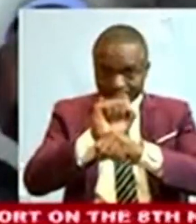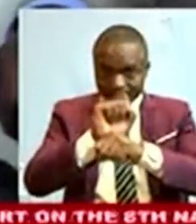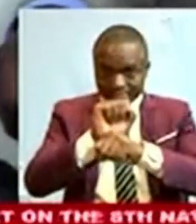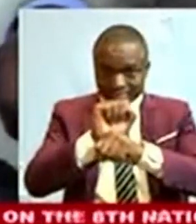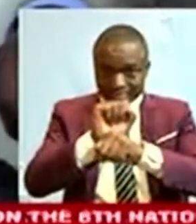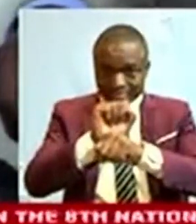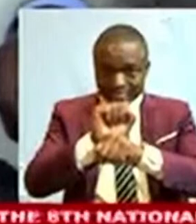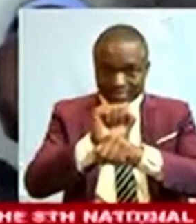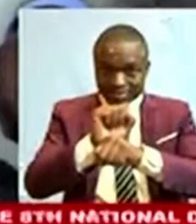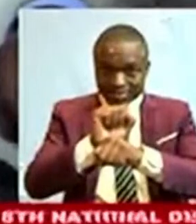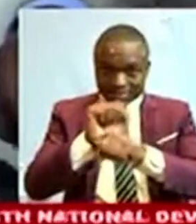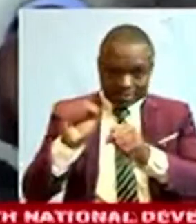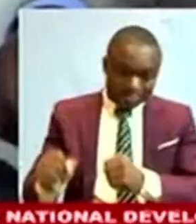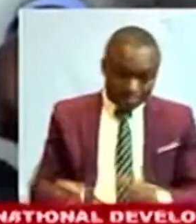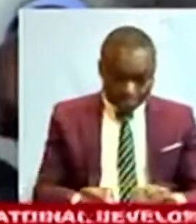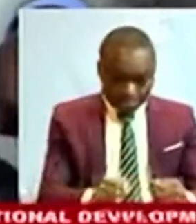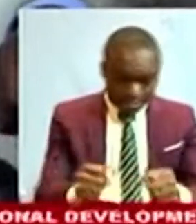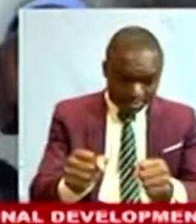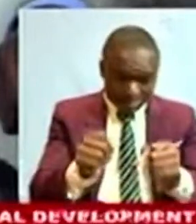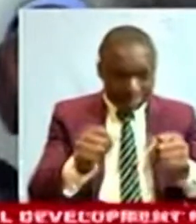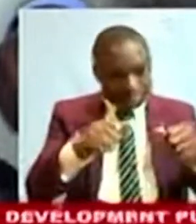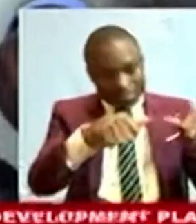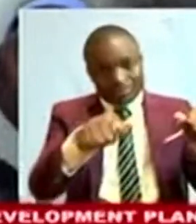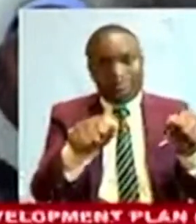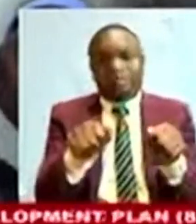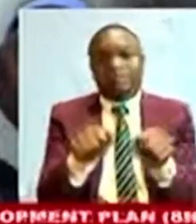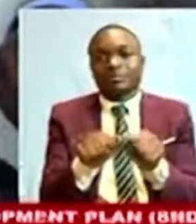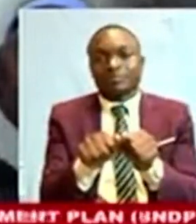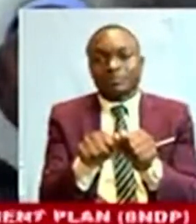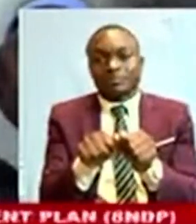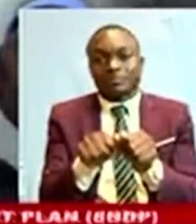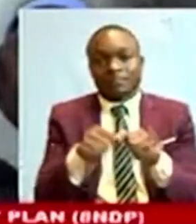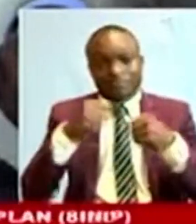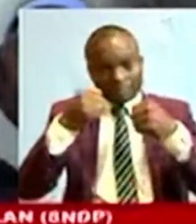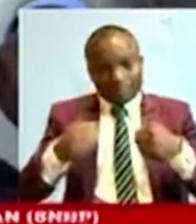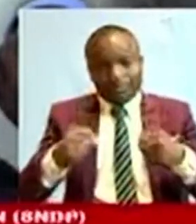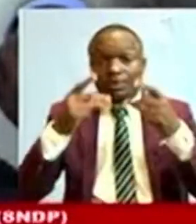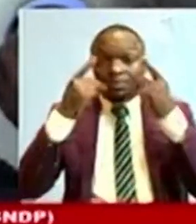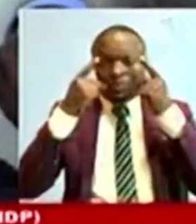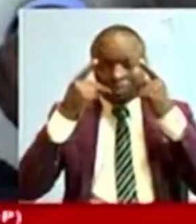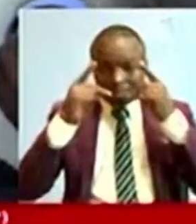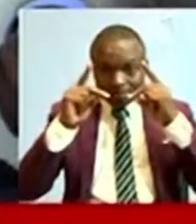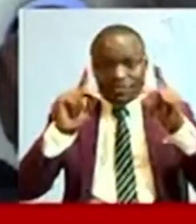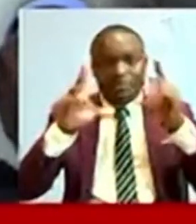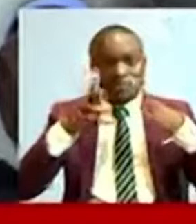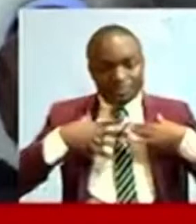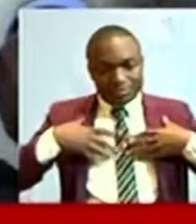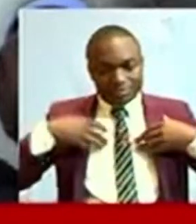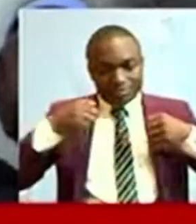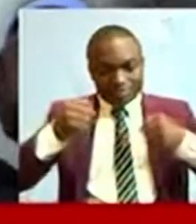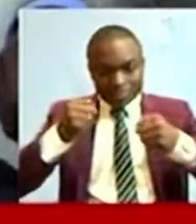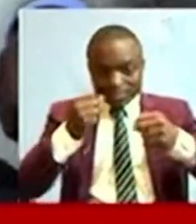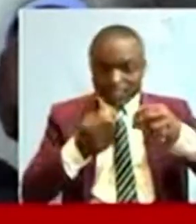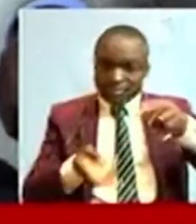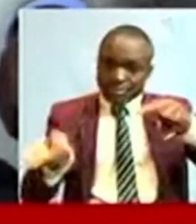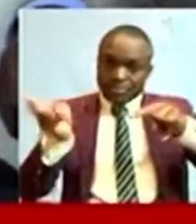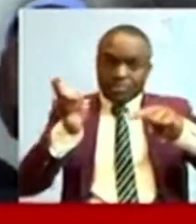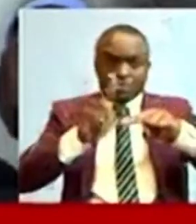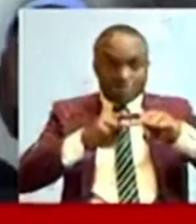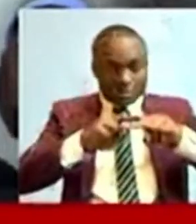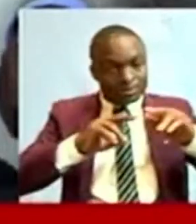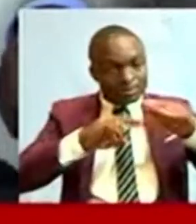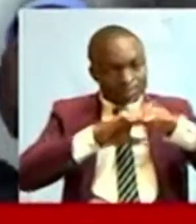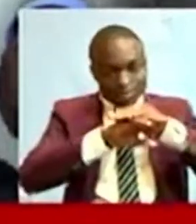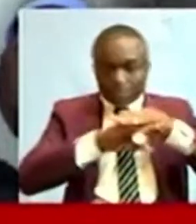for the strategic areas covering strengthening public health, increase access to quality health